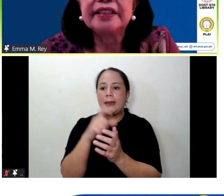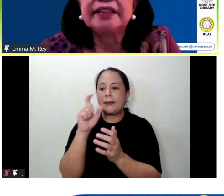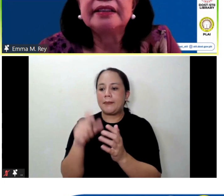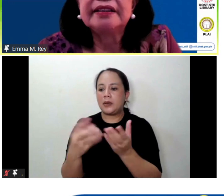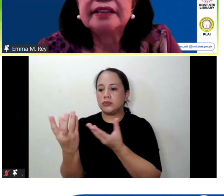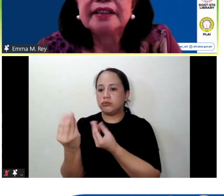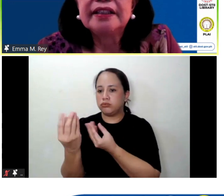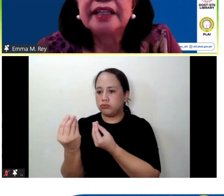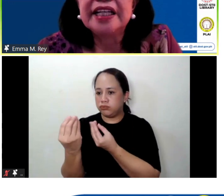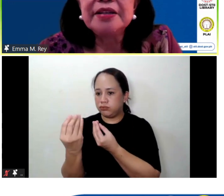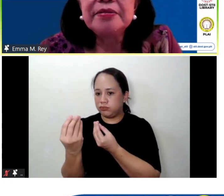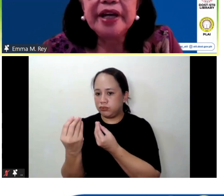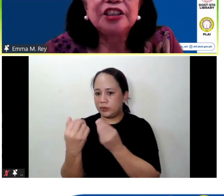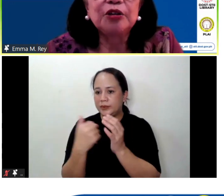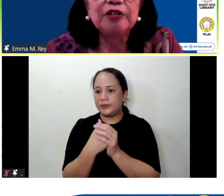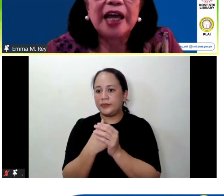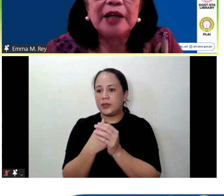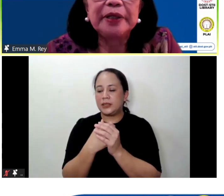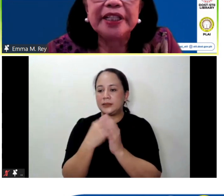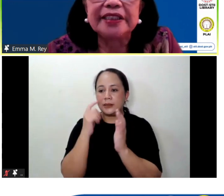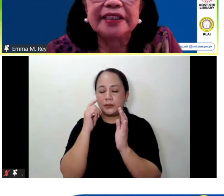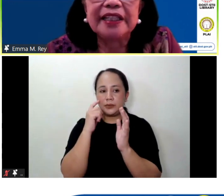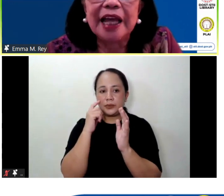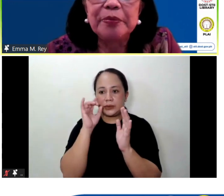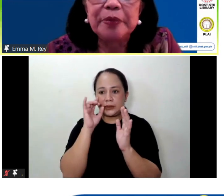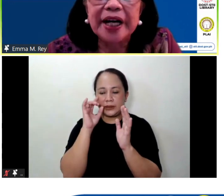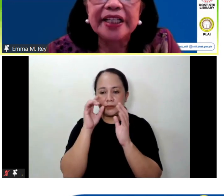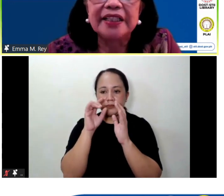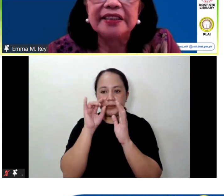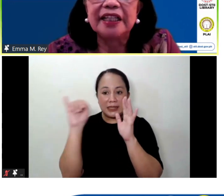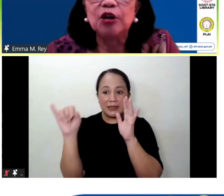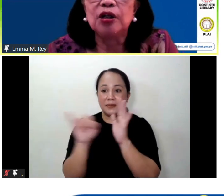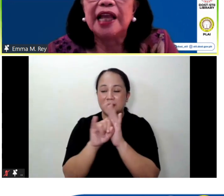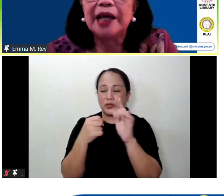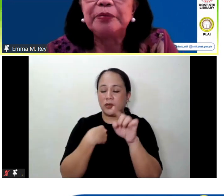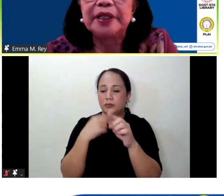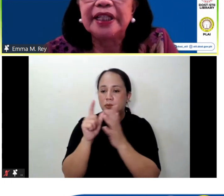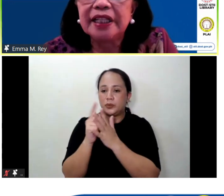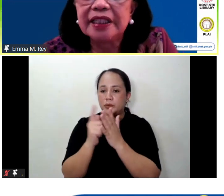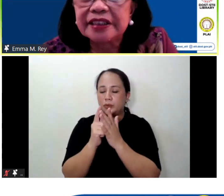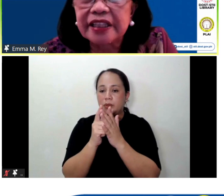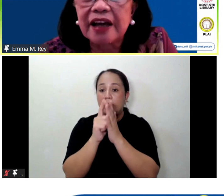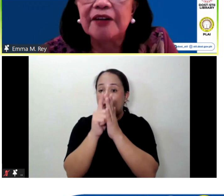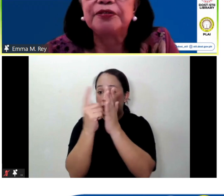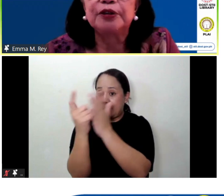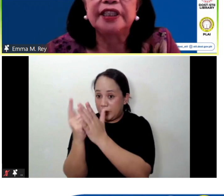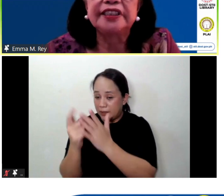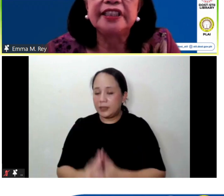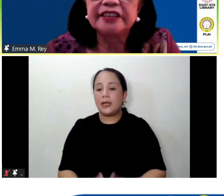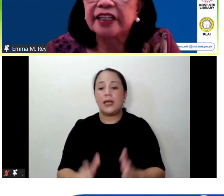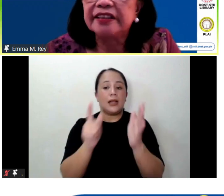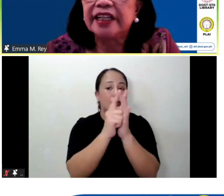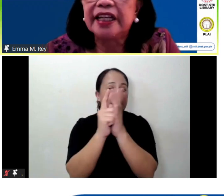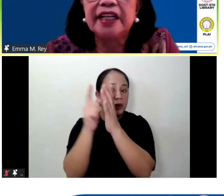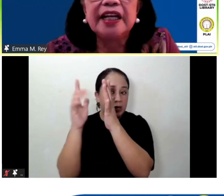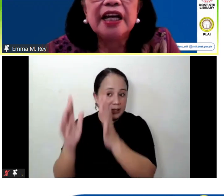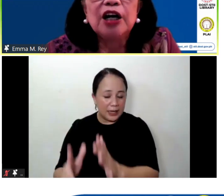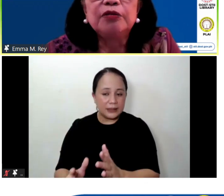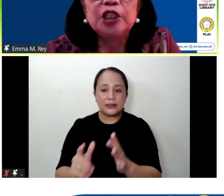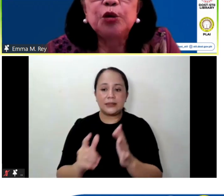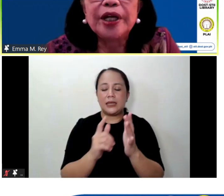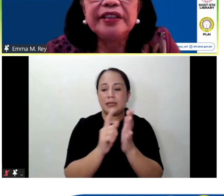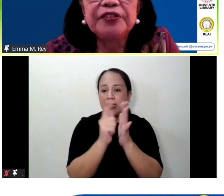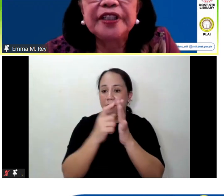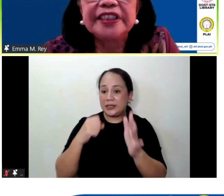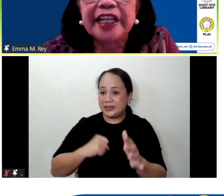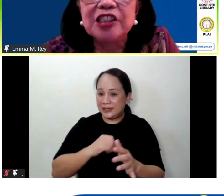update the image of libraries, librarians, and all library staff for the citizenry of